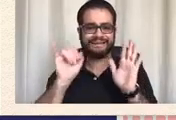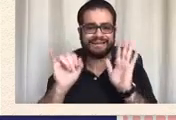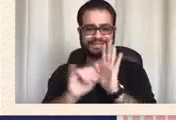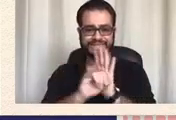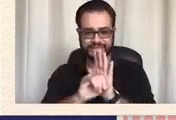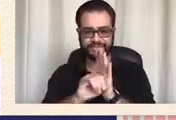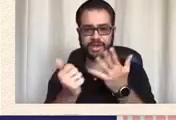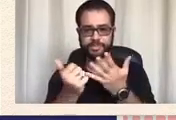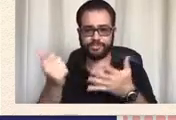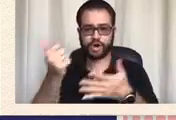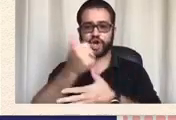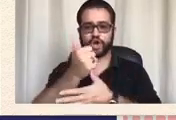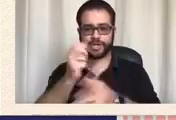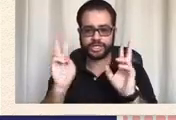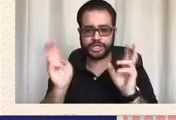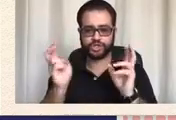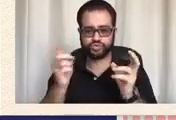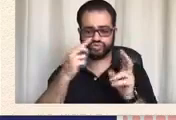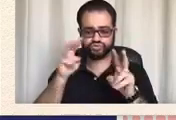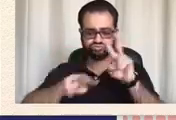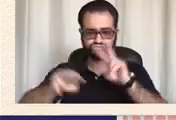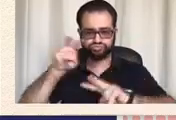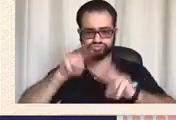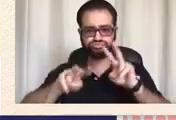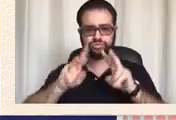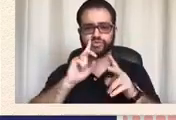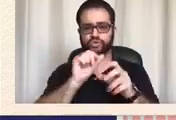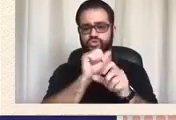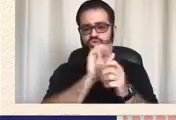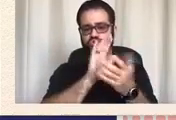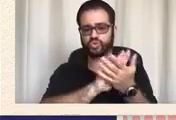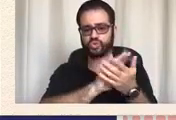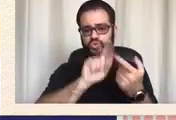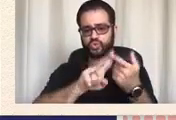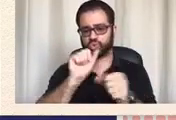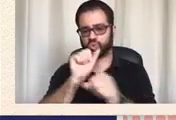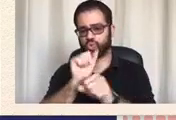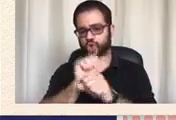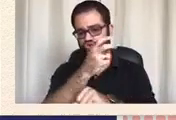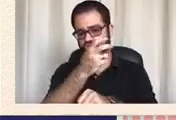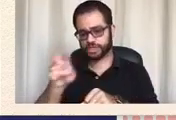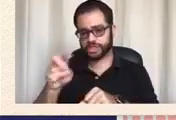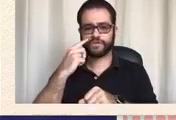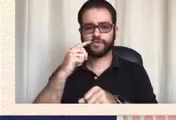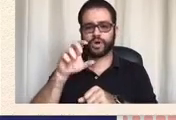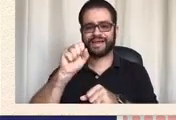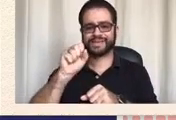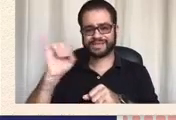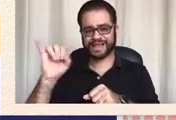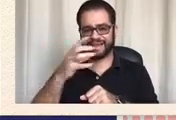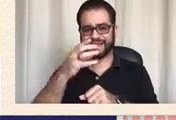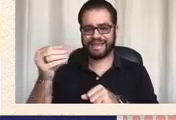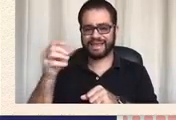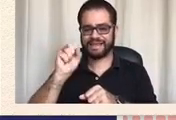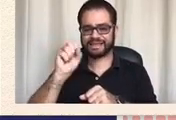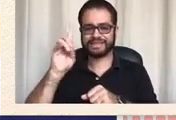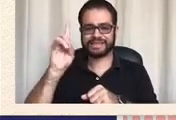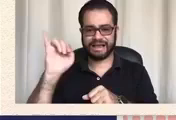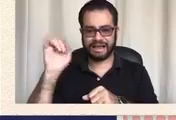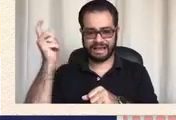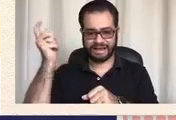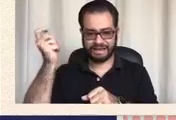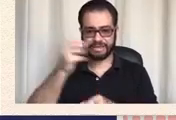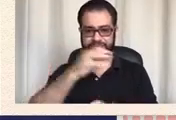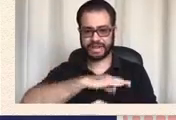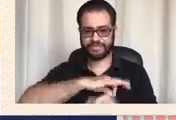look for during the school to work transition for SSI and SSDI beneficiaries, to locate organizations